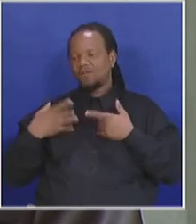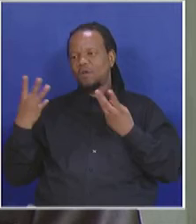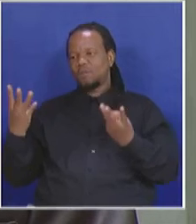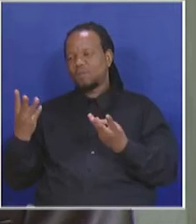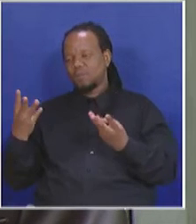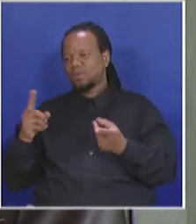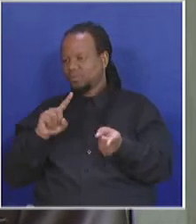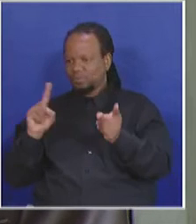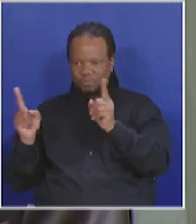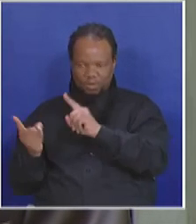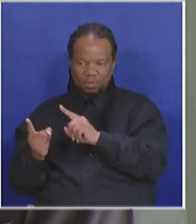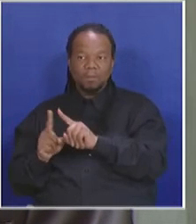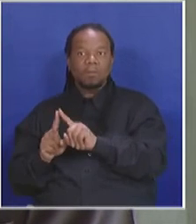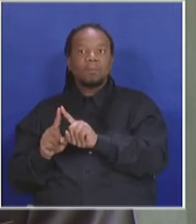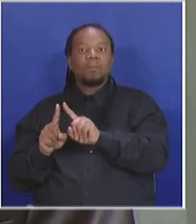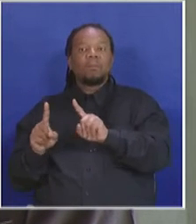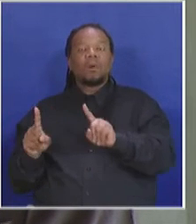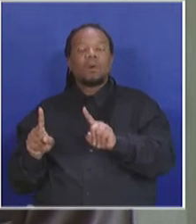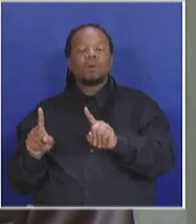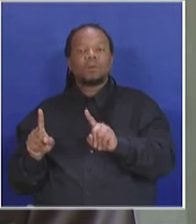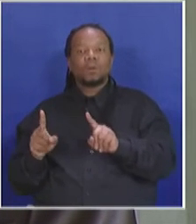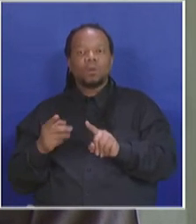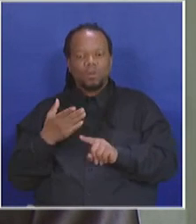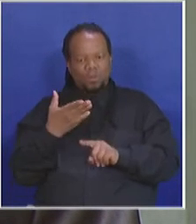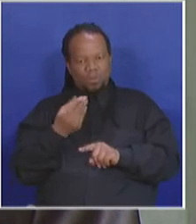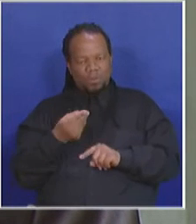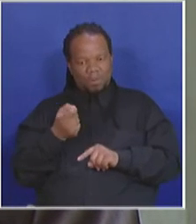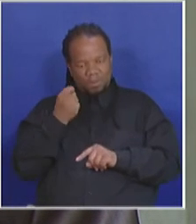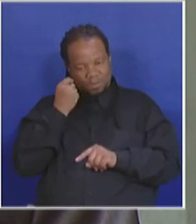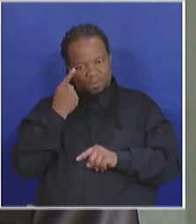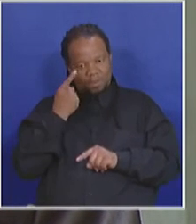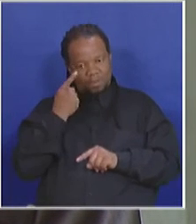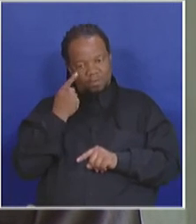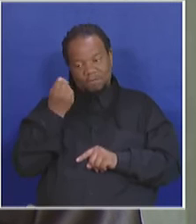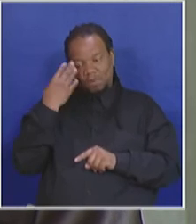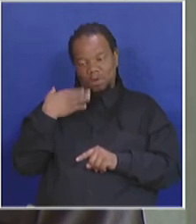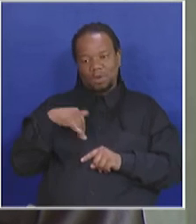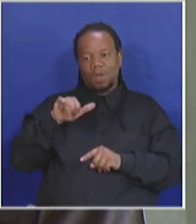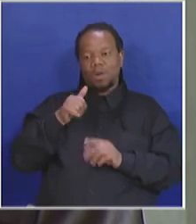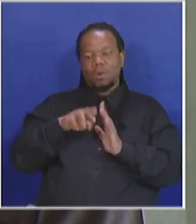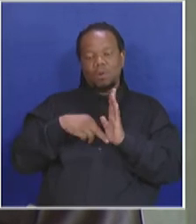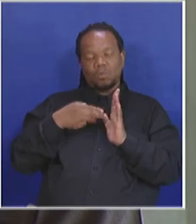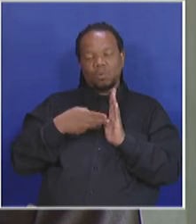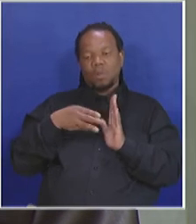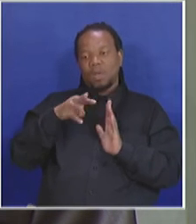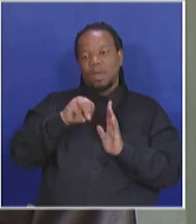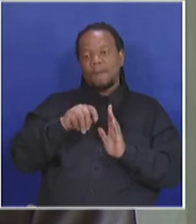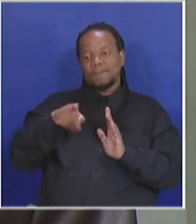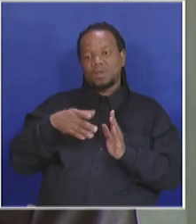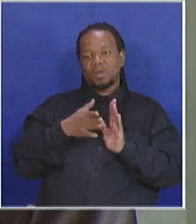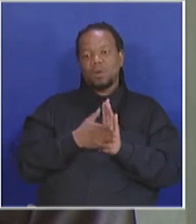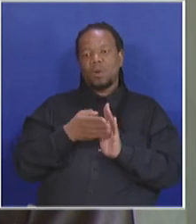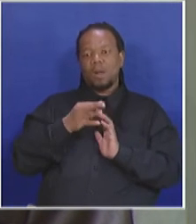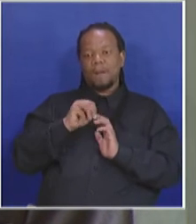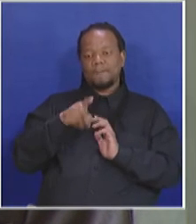However, let's not forget our role as members of parliament or our respective legislature, which is to